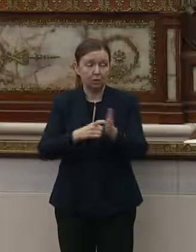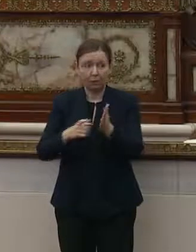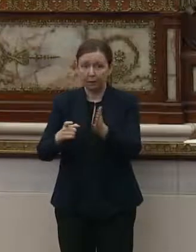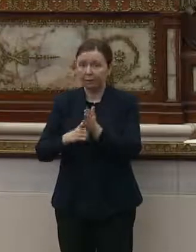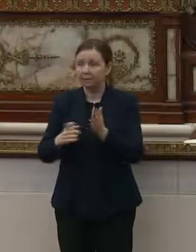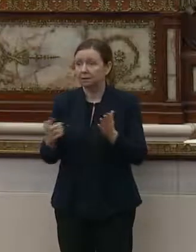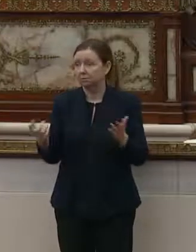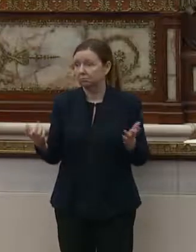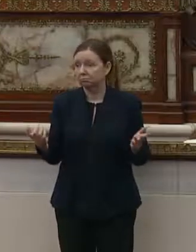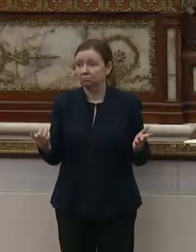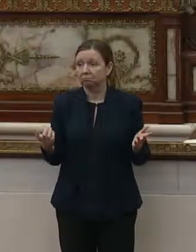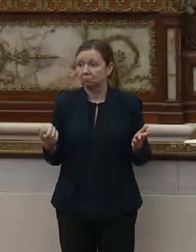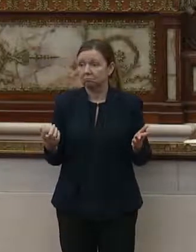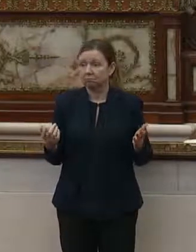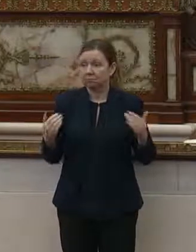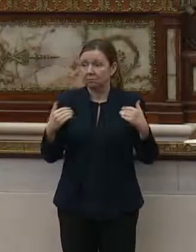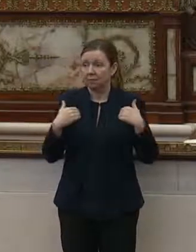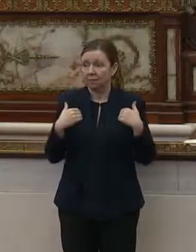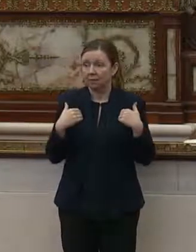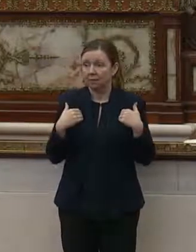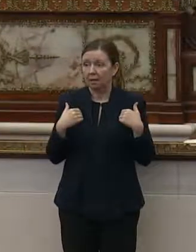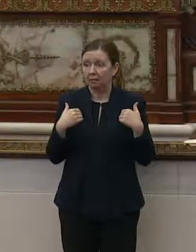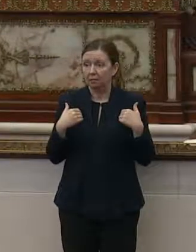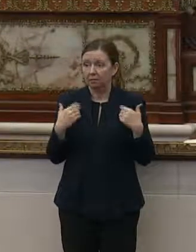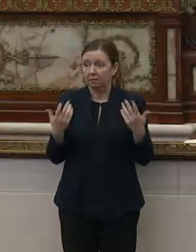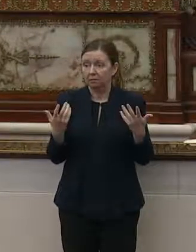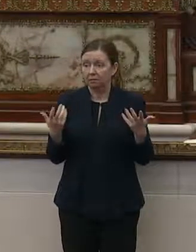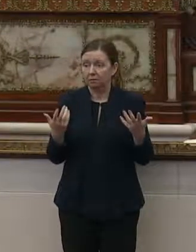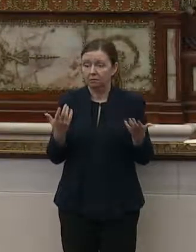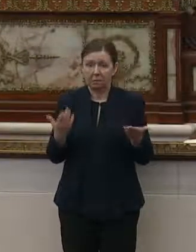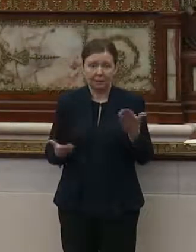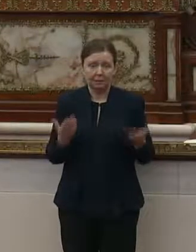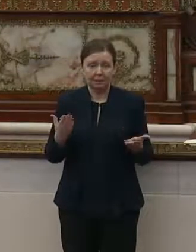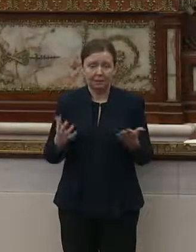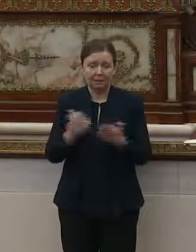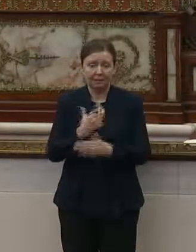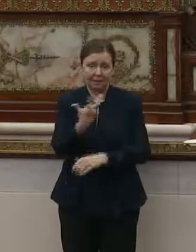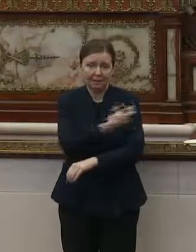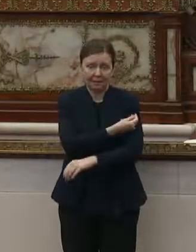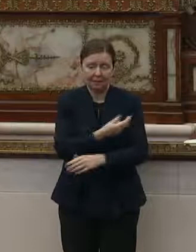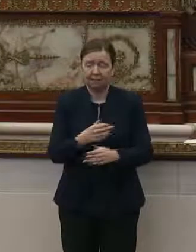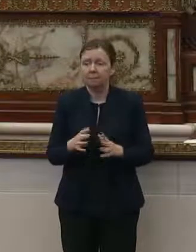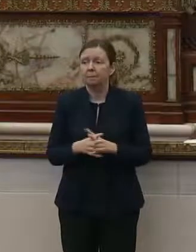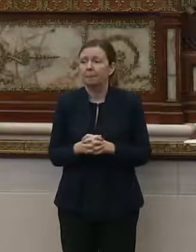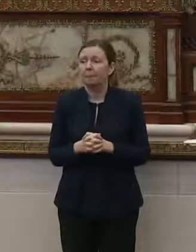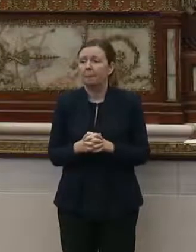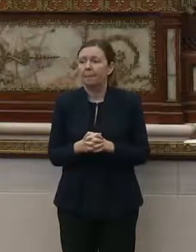then they at least have the possibility of getting vaccine. And